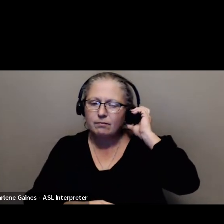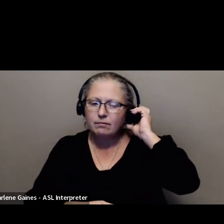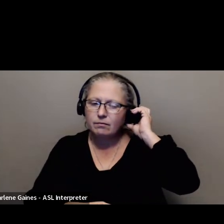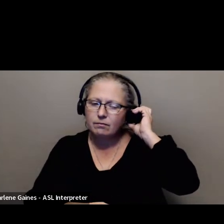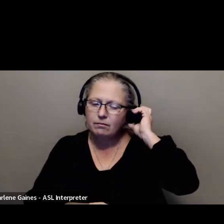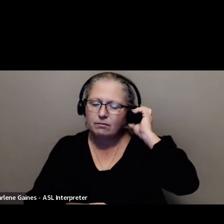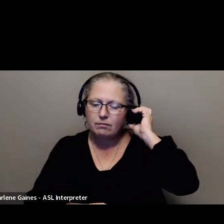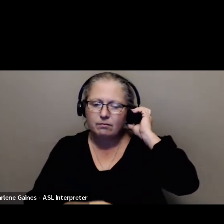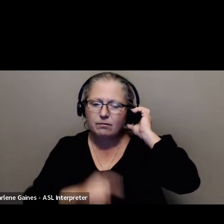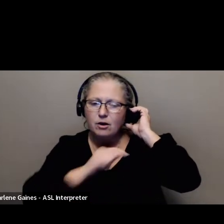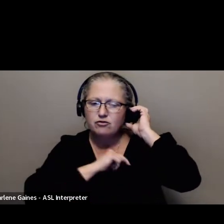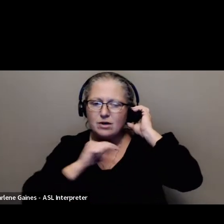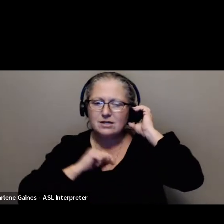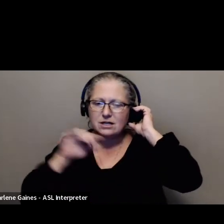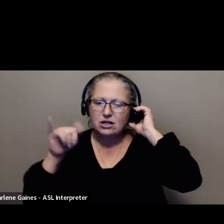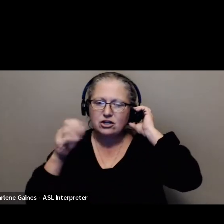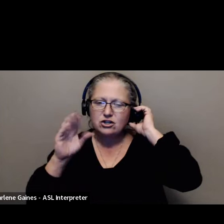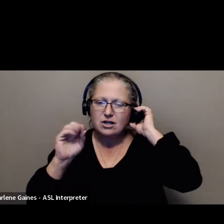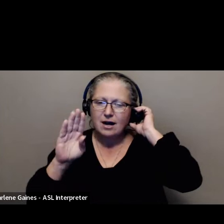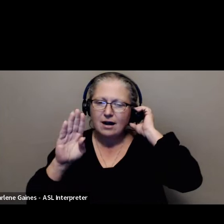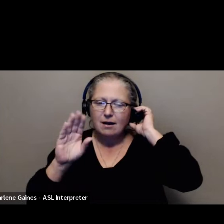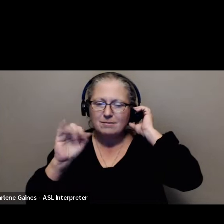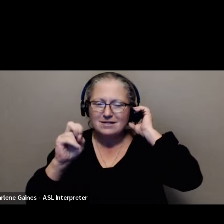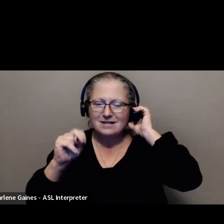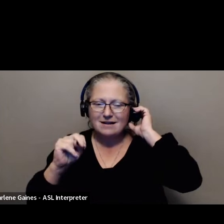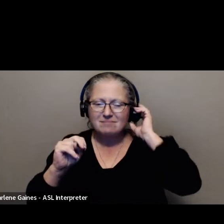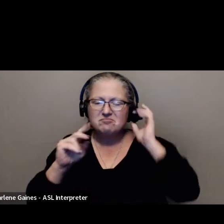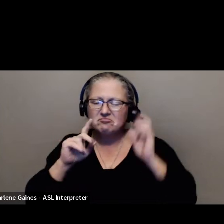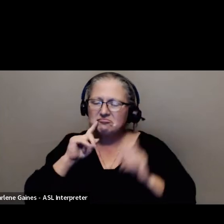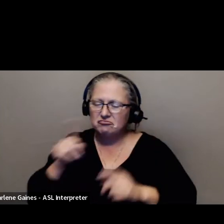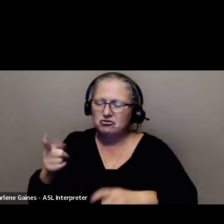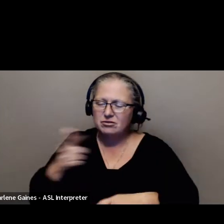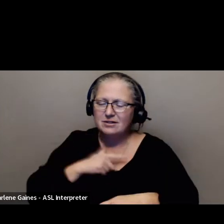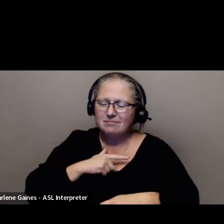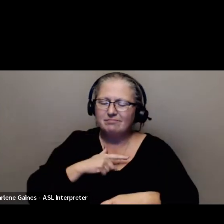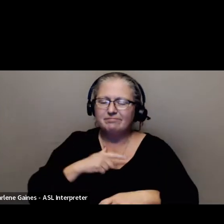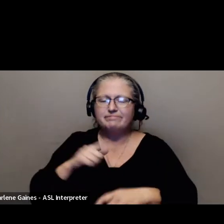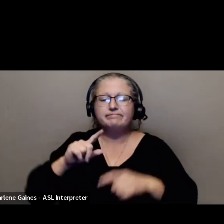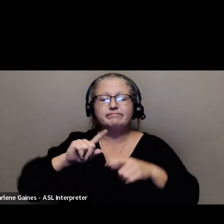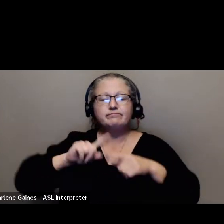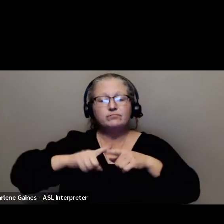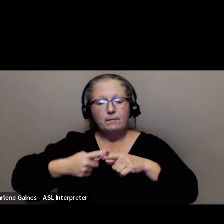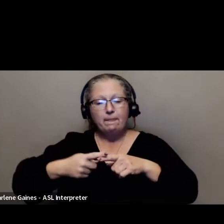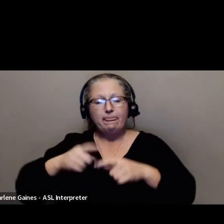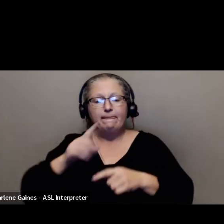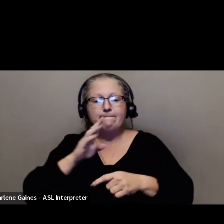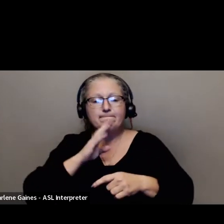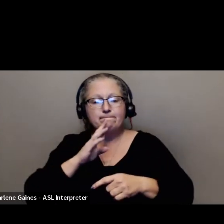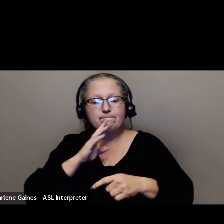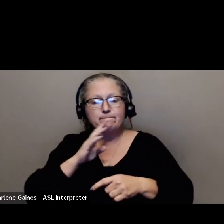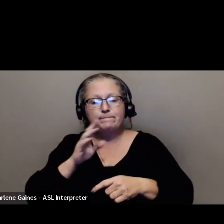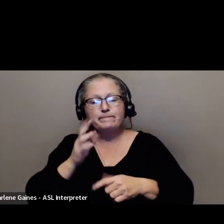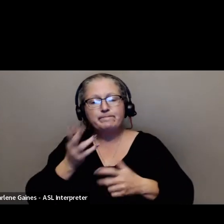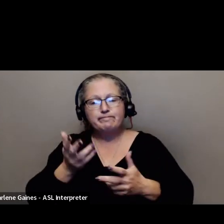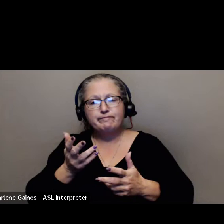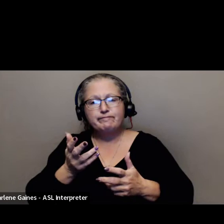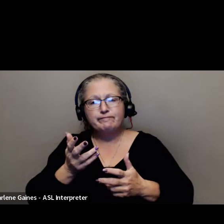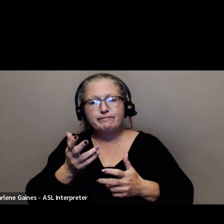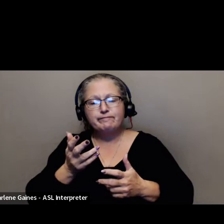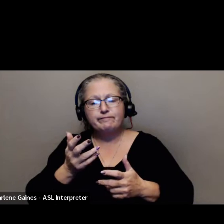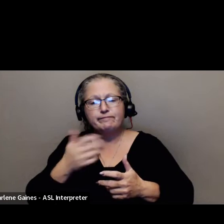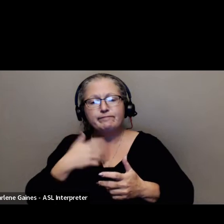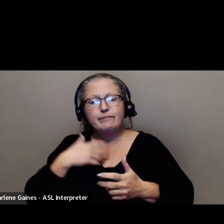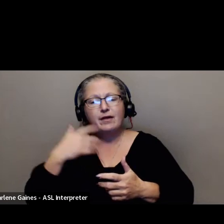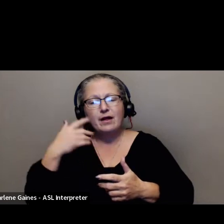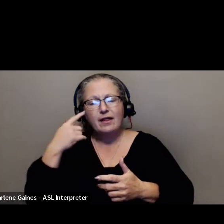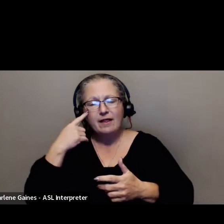Trustee Jacobson. Sure, yeah, I'll take a turn. I want to start out by saying that I think there's a